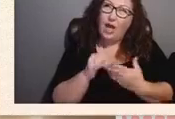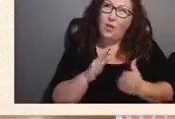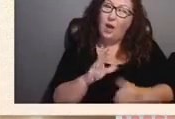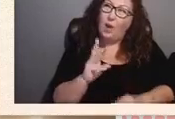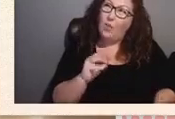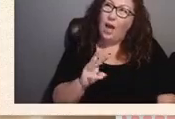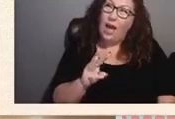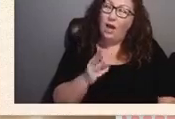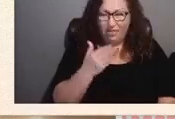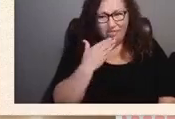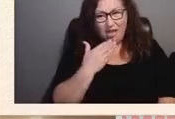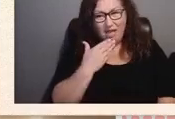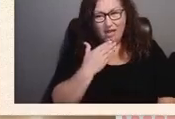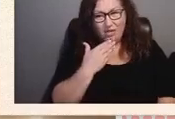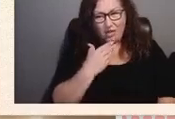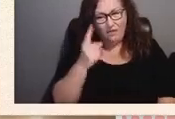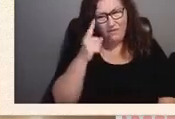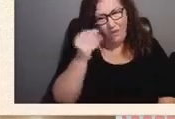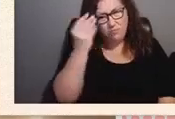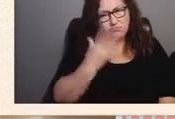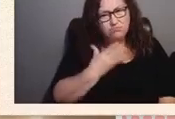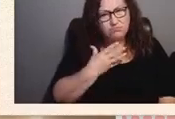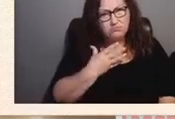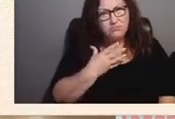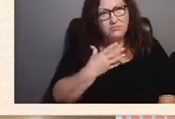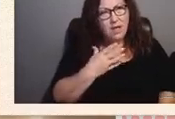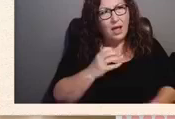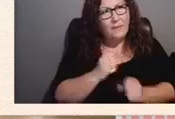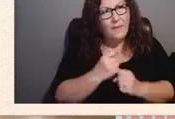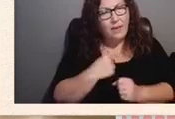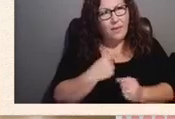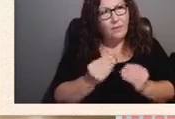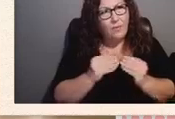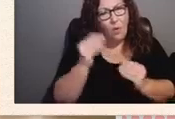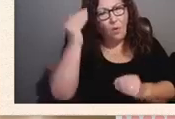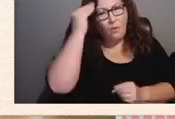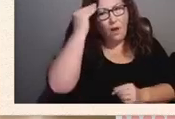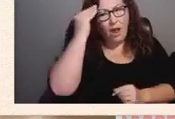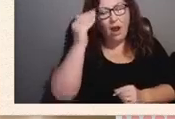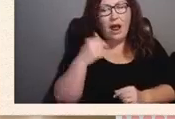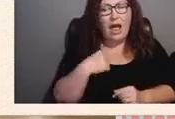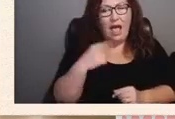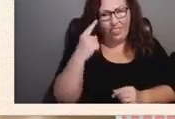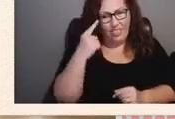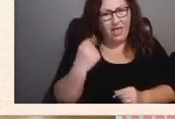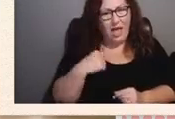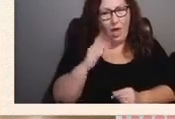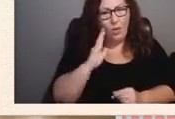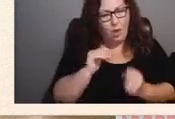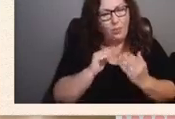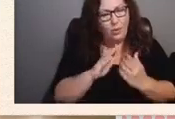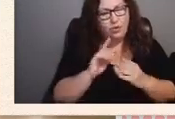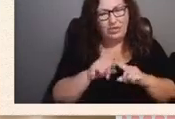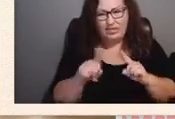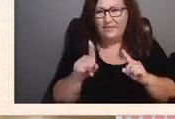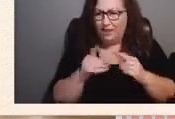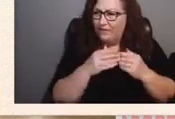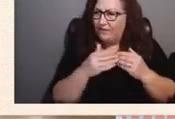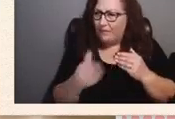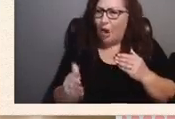for opening my eyes to this. I think I'm going to approach it differently from now on.